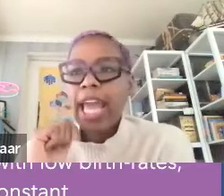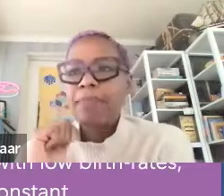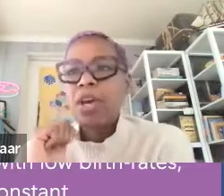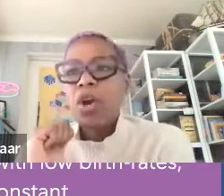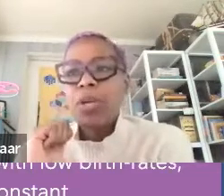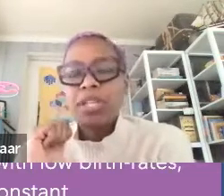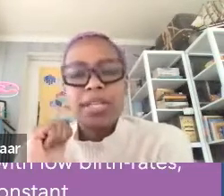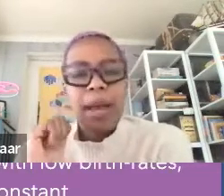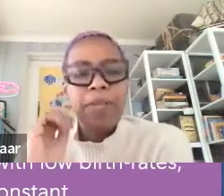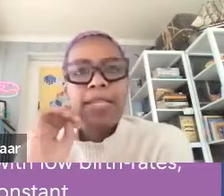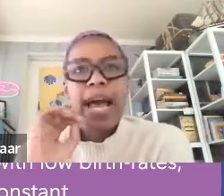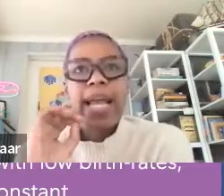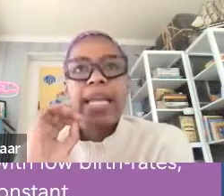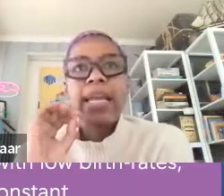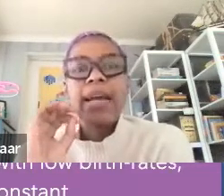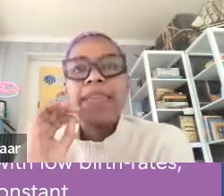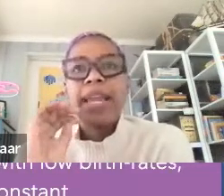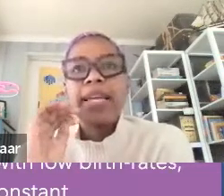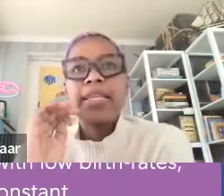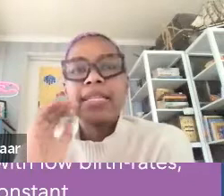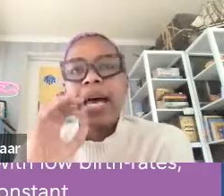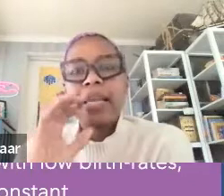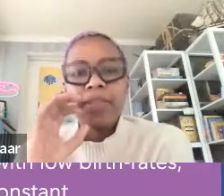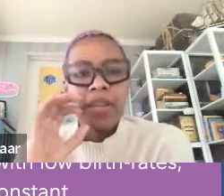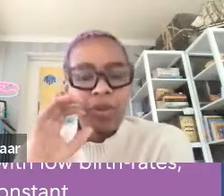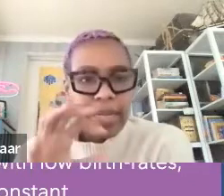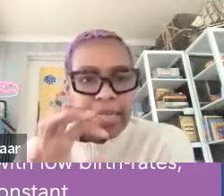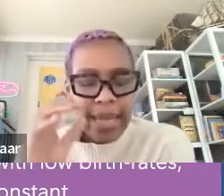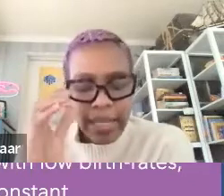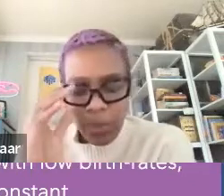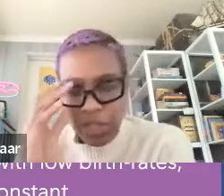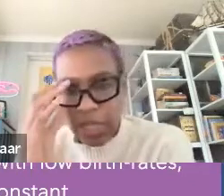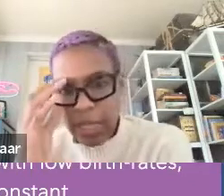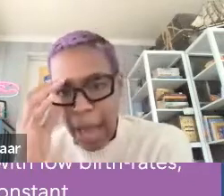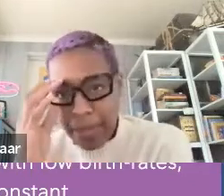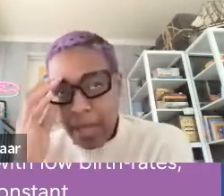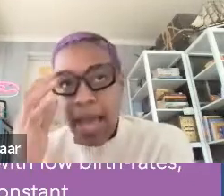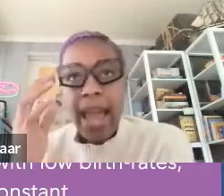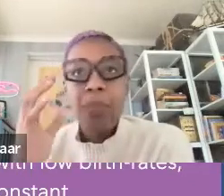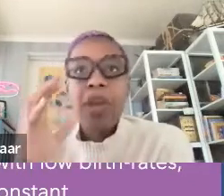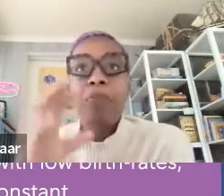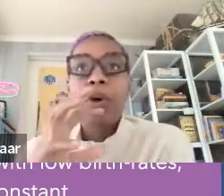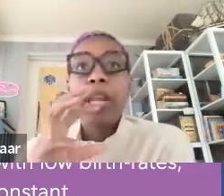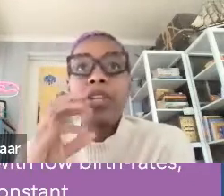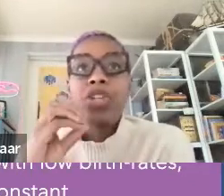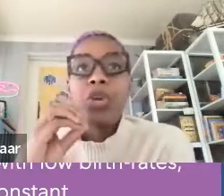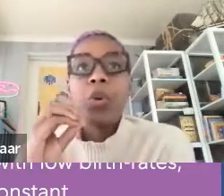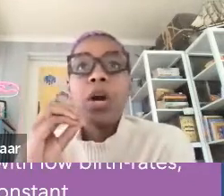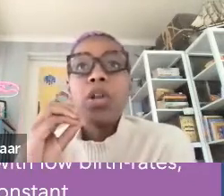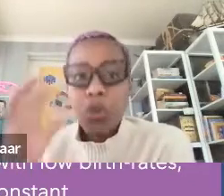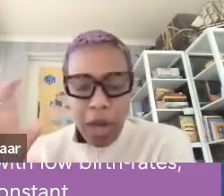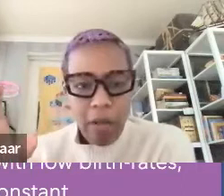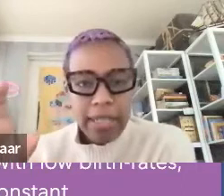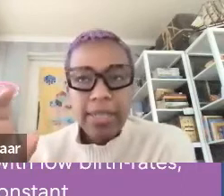Hunger Games, which is a society that is set in the United States, which has collapsed, and we have broken